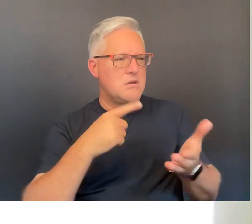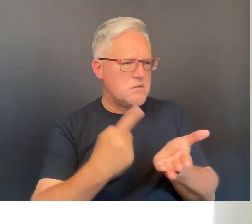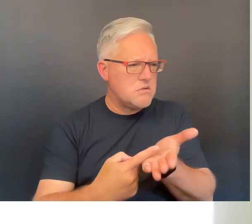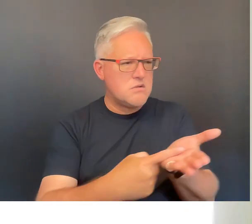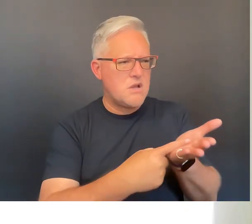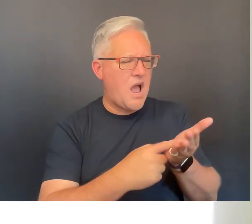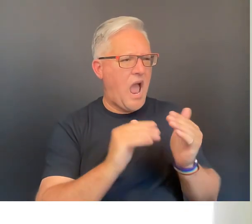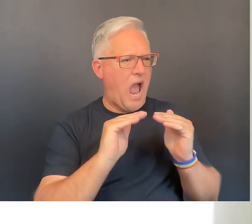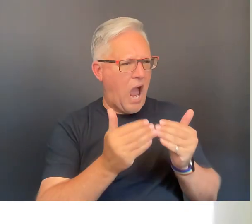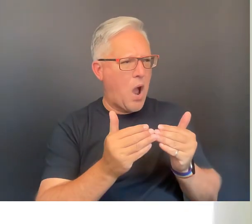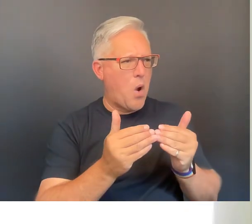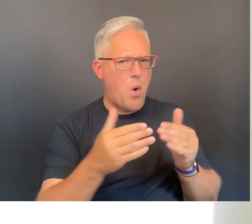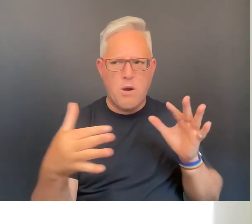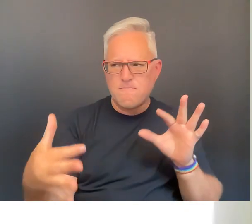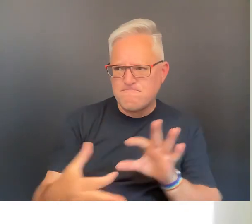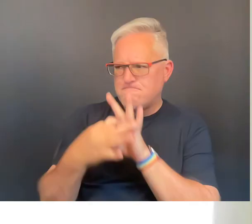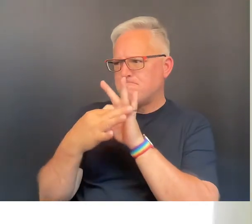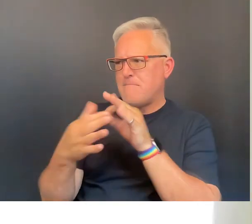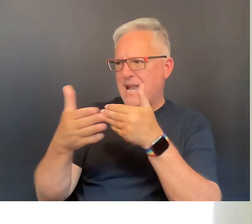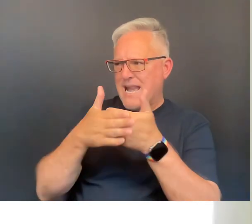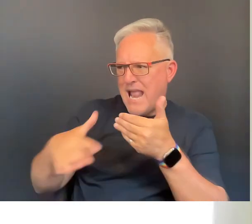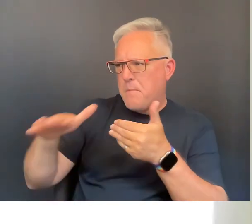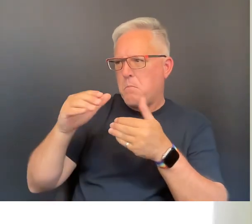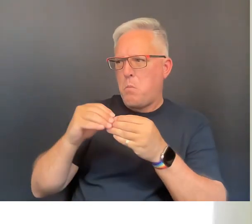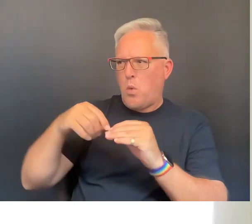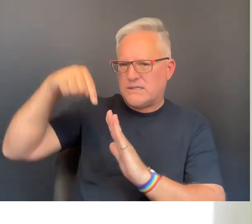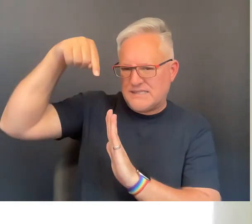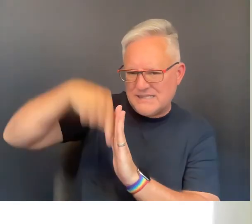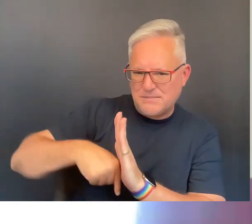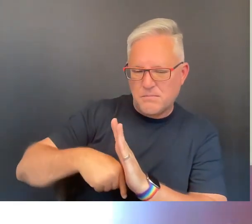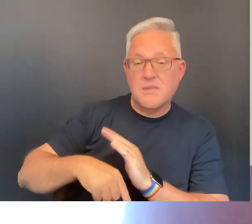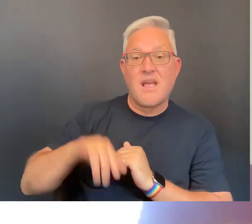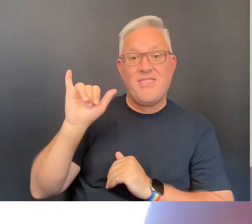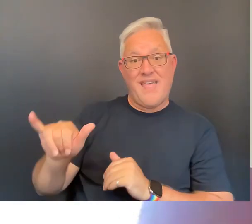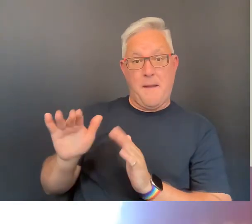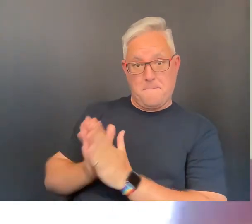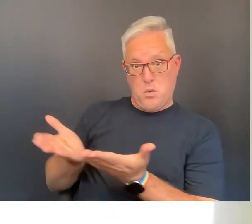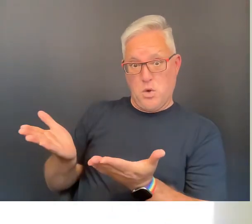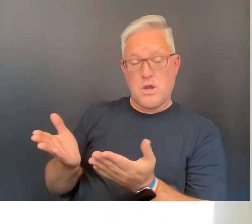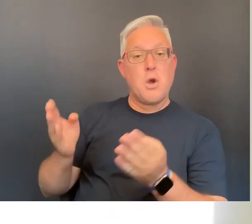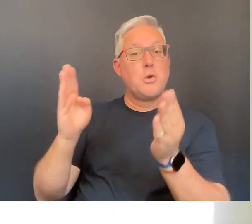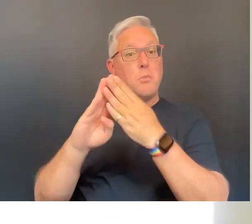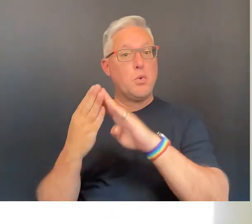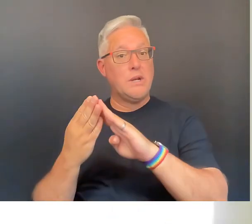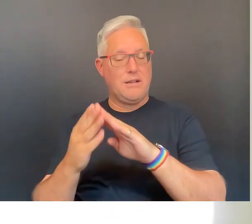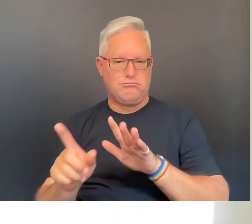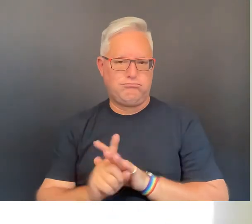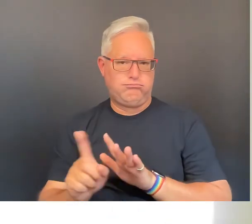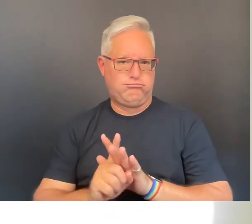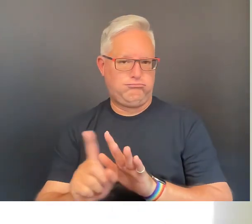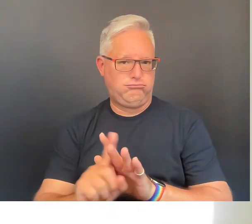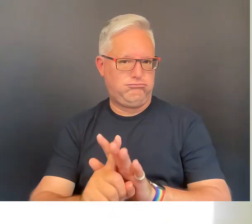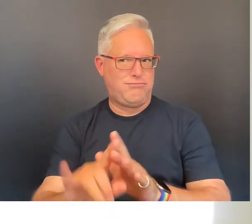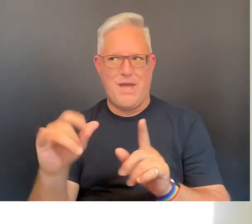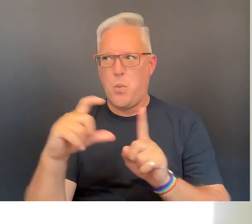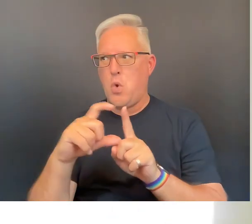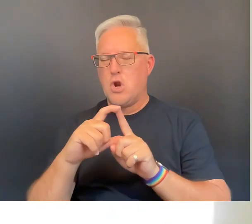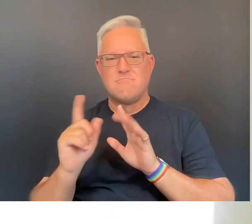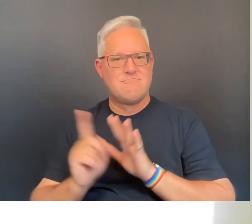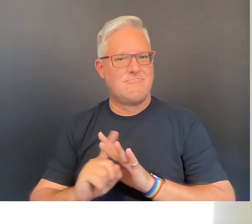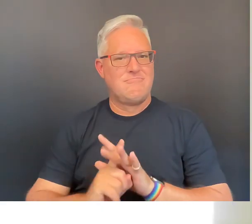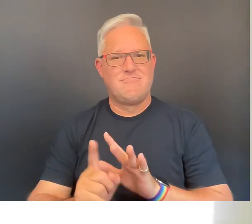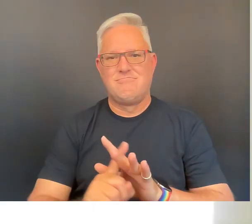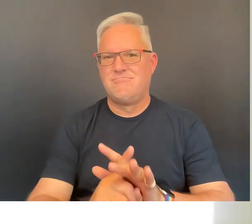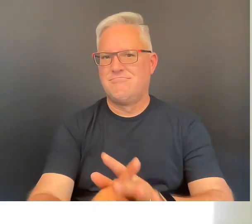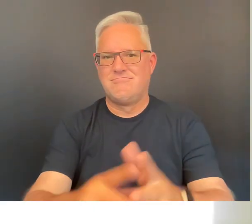deepen our connection with our neighbors. And community has been the word that just constantly, in all of